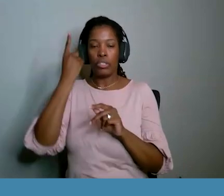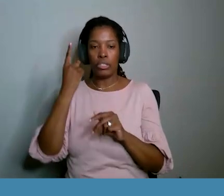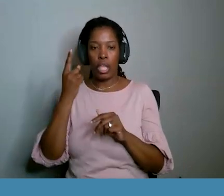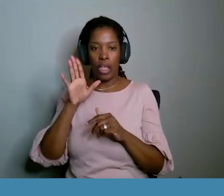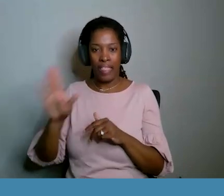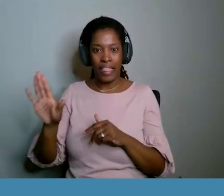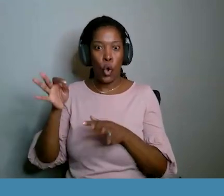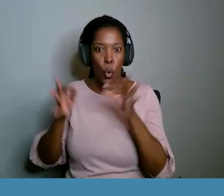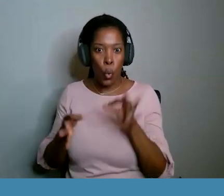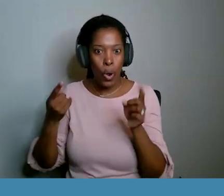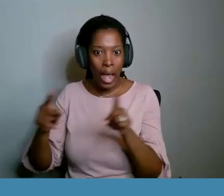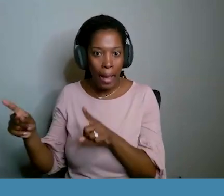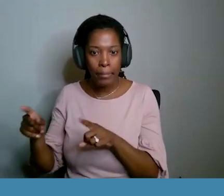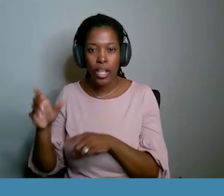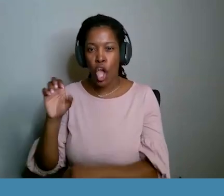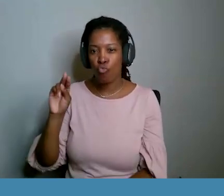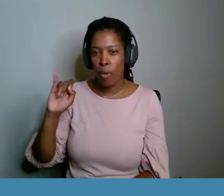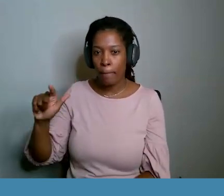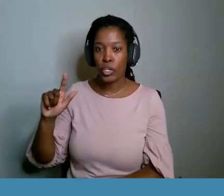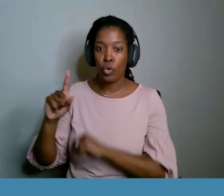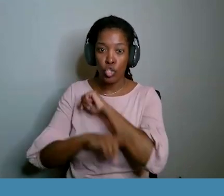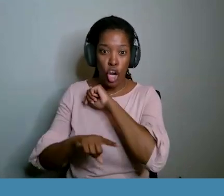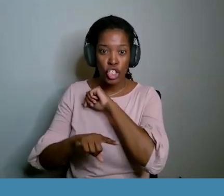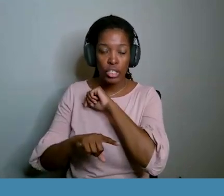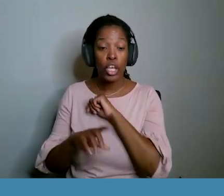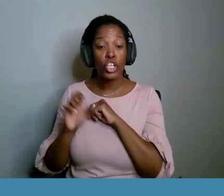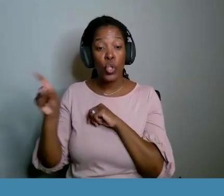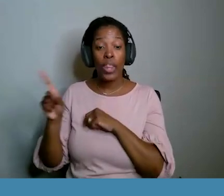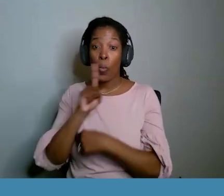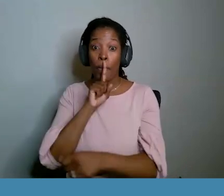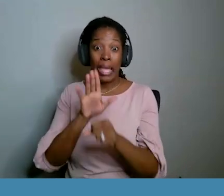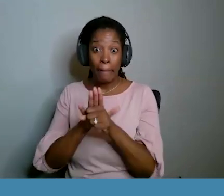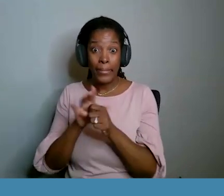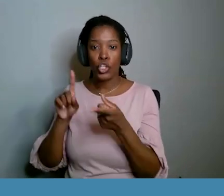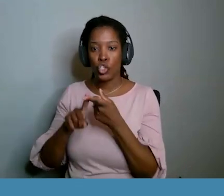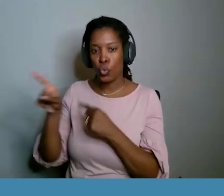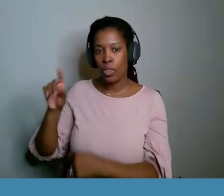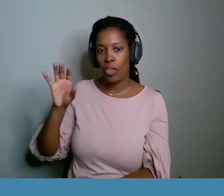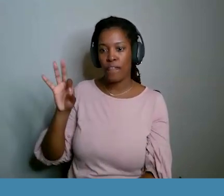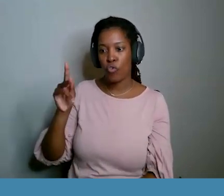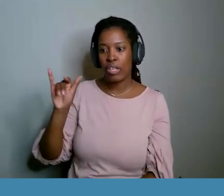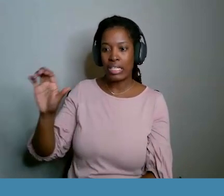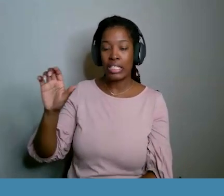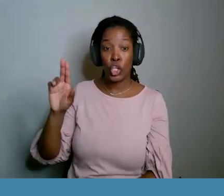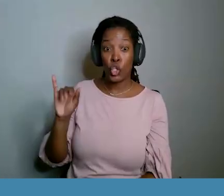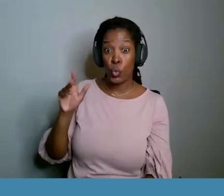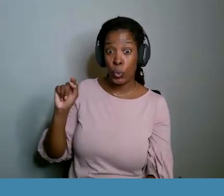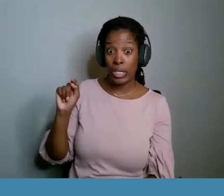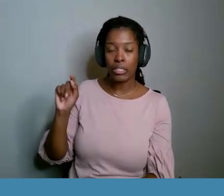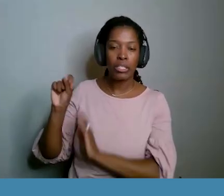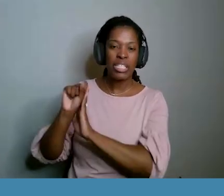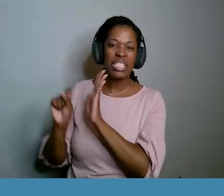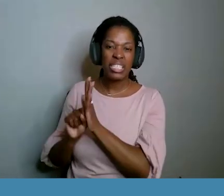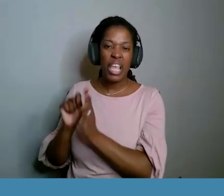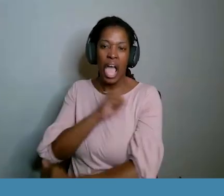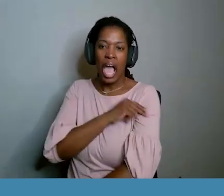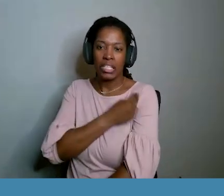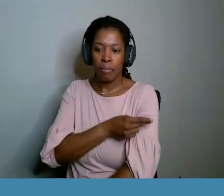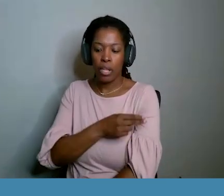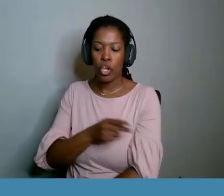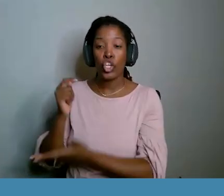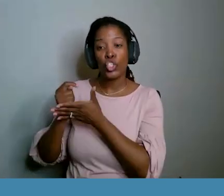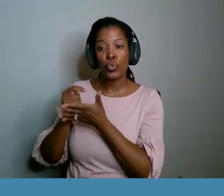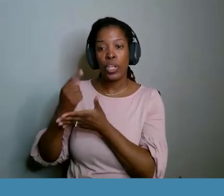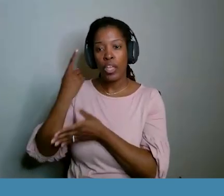be committed to a forensic facility or a forensic unit at the state hospital, where they are being treated for